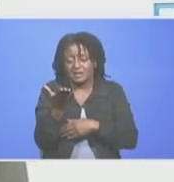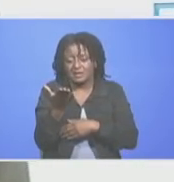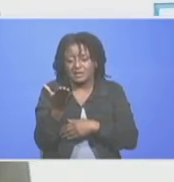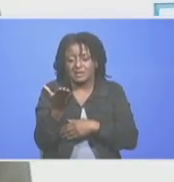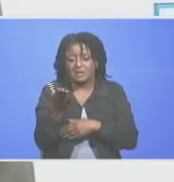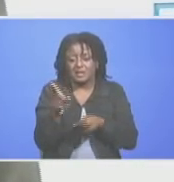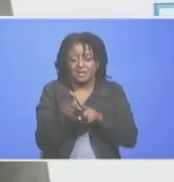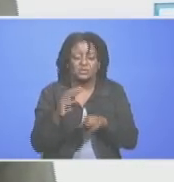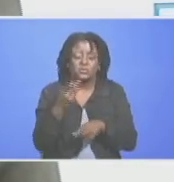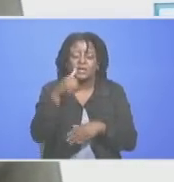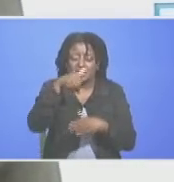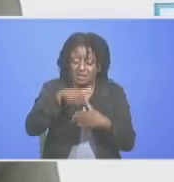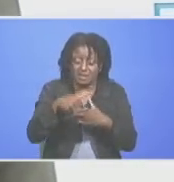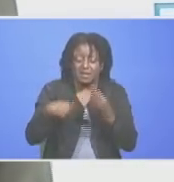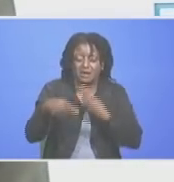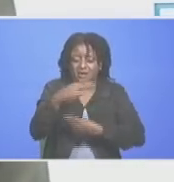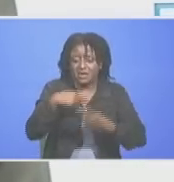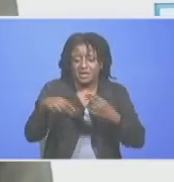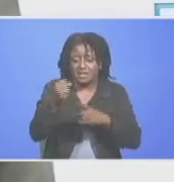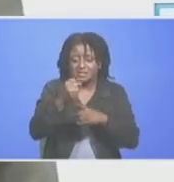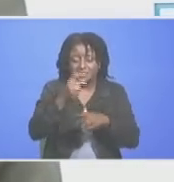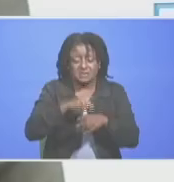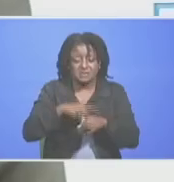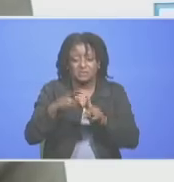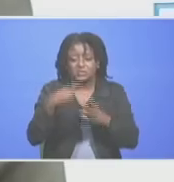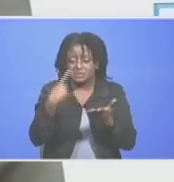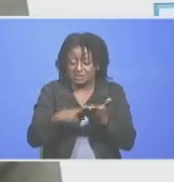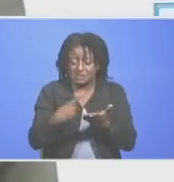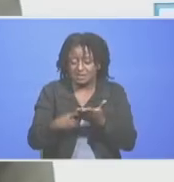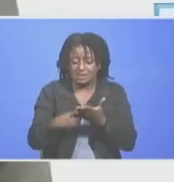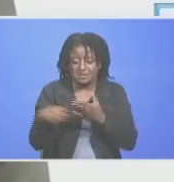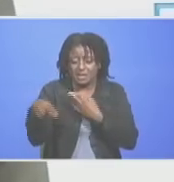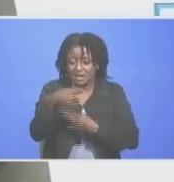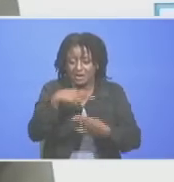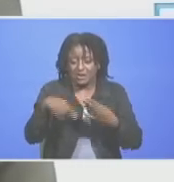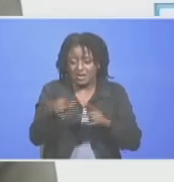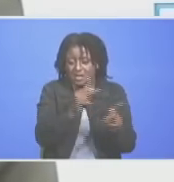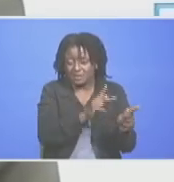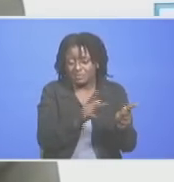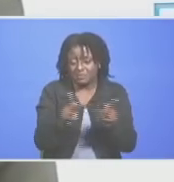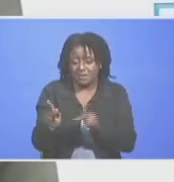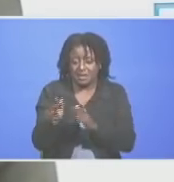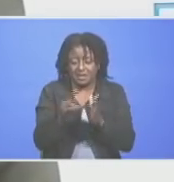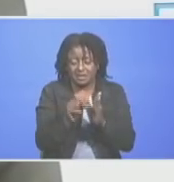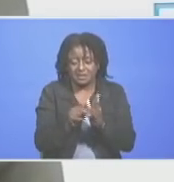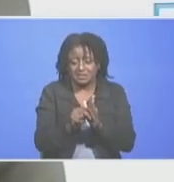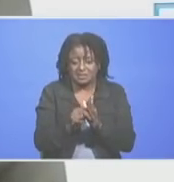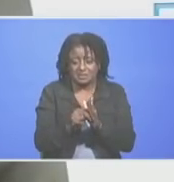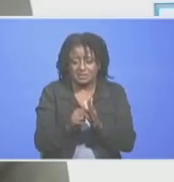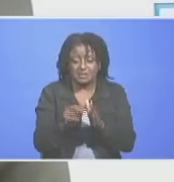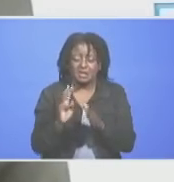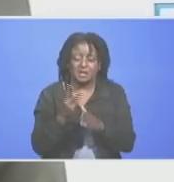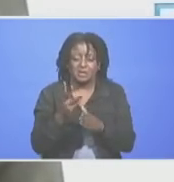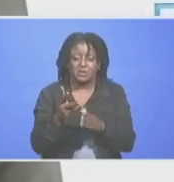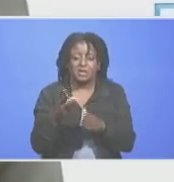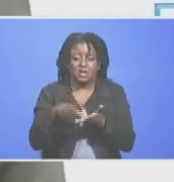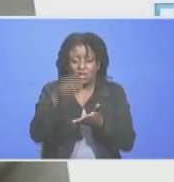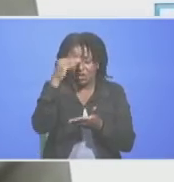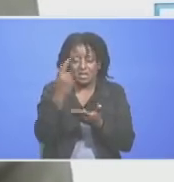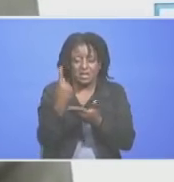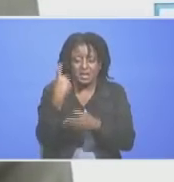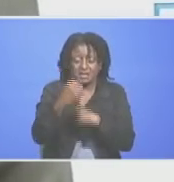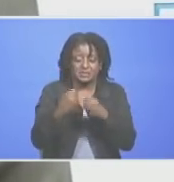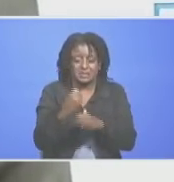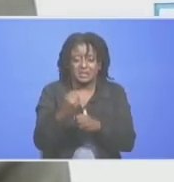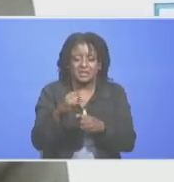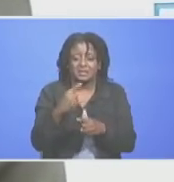hurricane preparedness. As we learned last year, because it was such a severe season, this is critically important. And